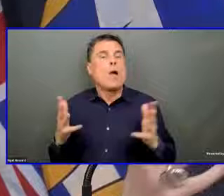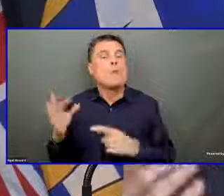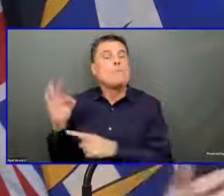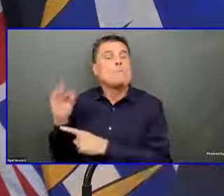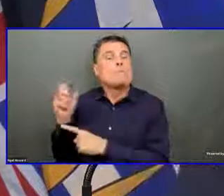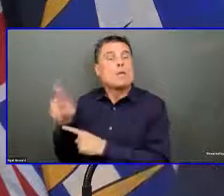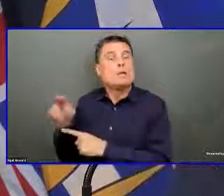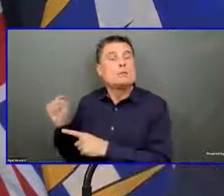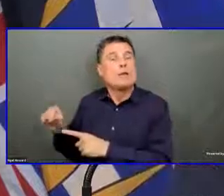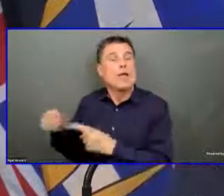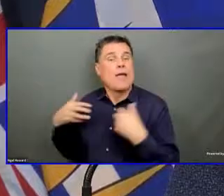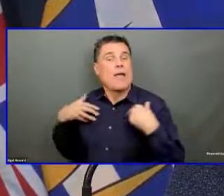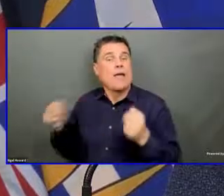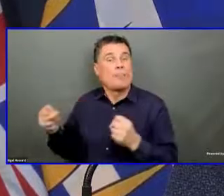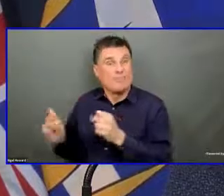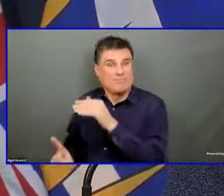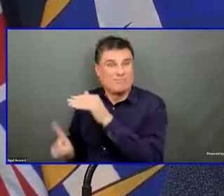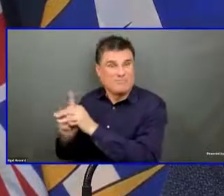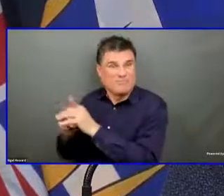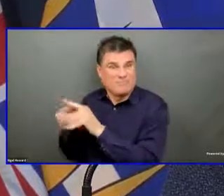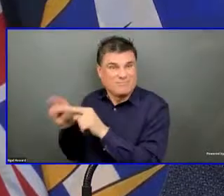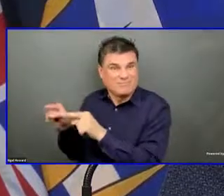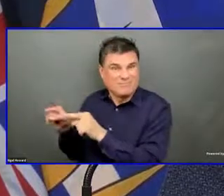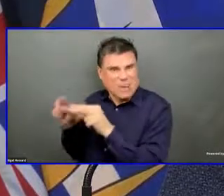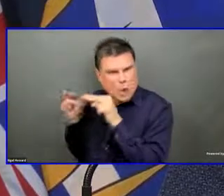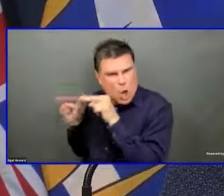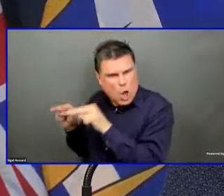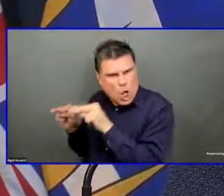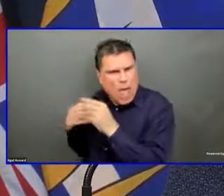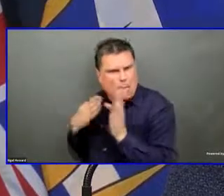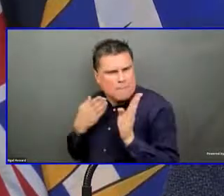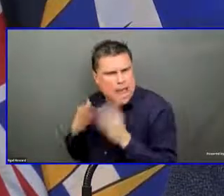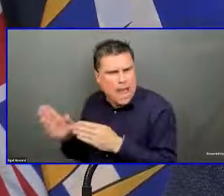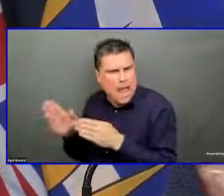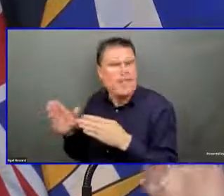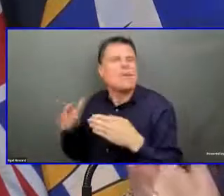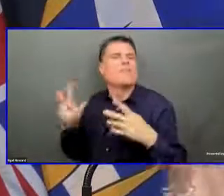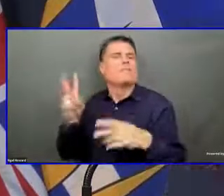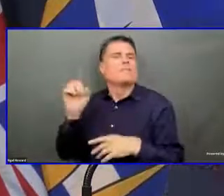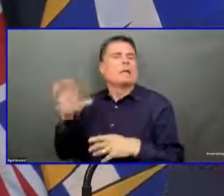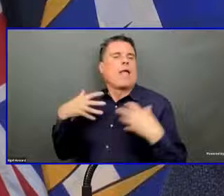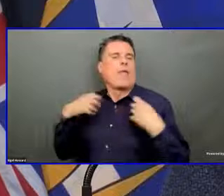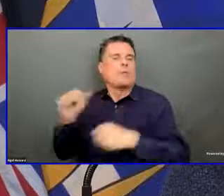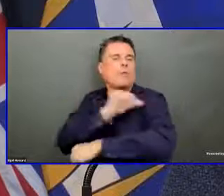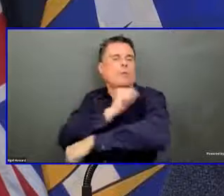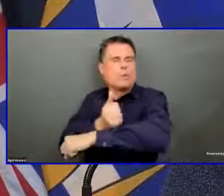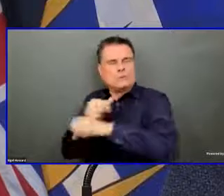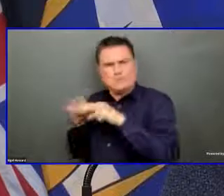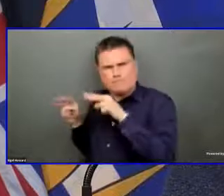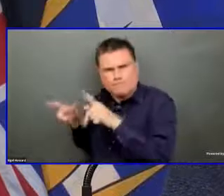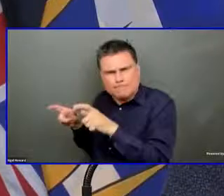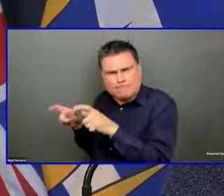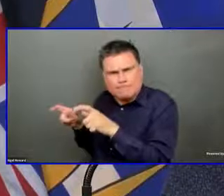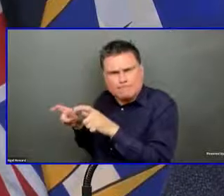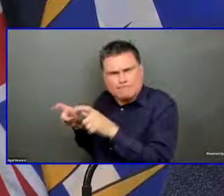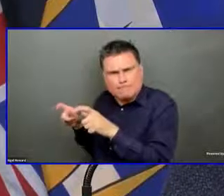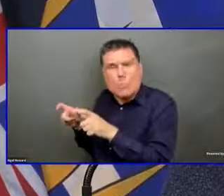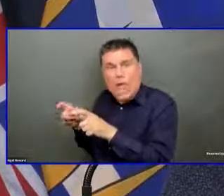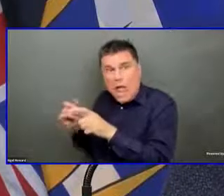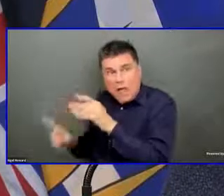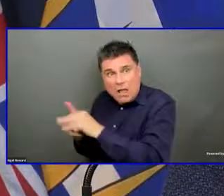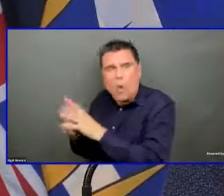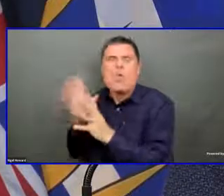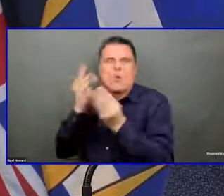outbreaks as we have been in the school system going forward. And it was, I understand as well, part of it is it